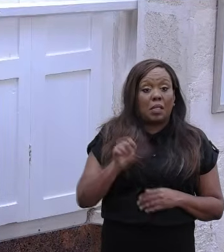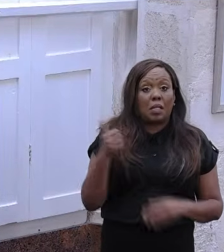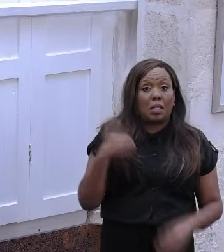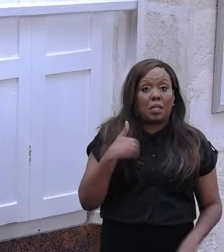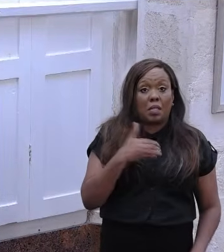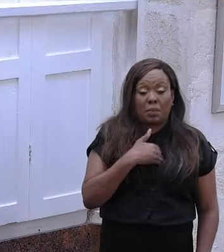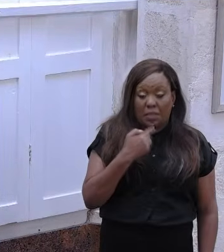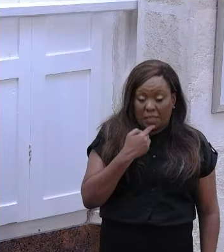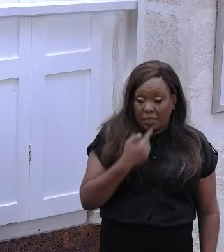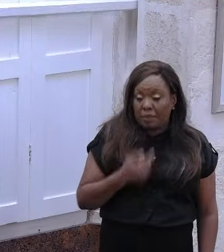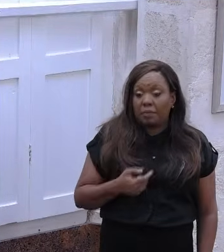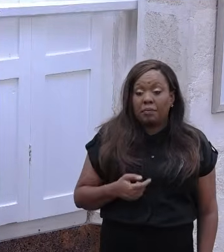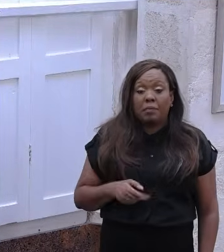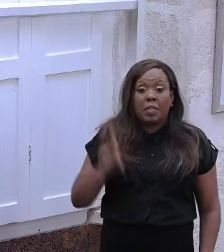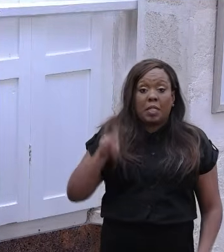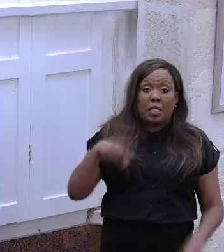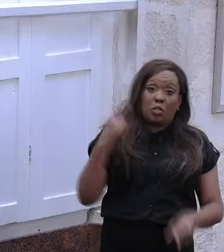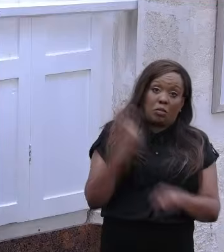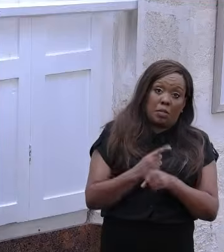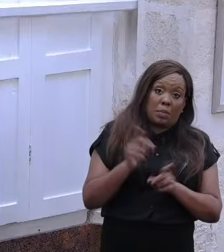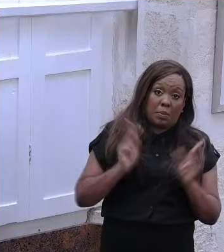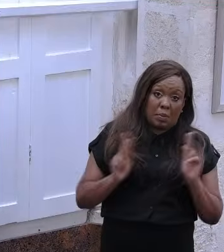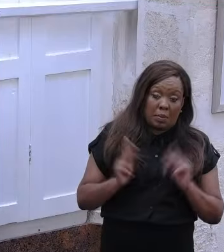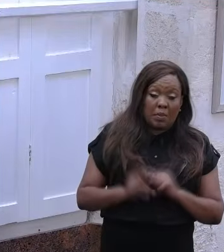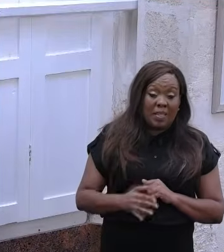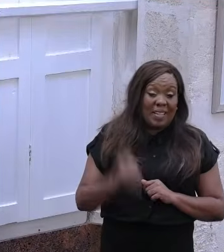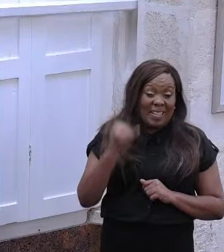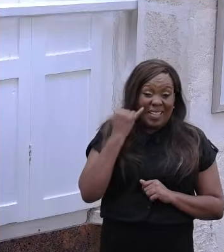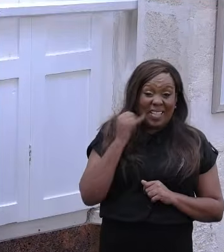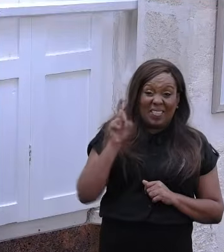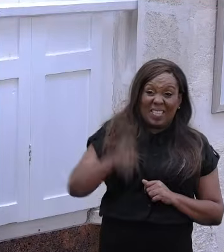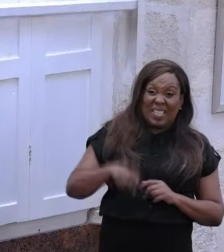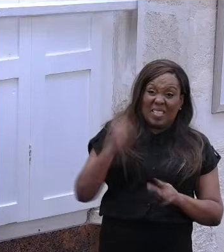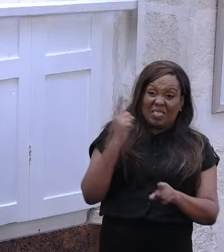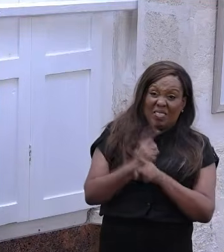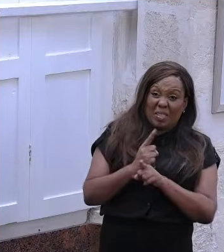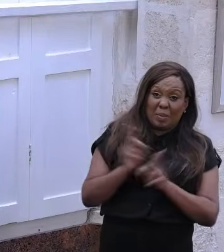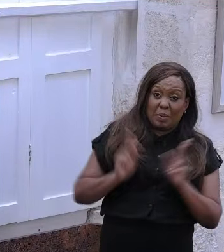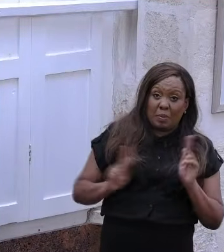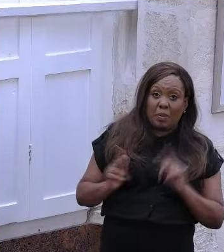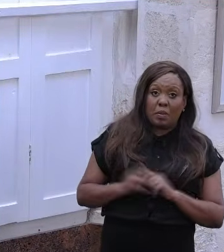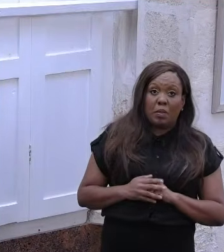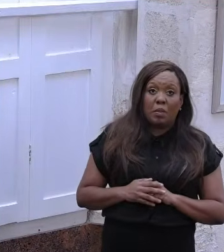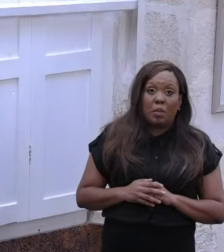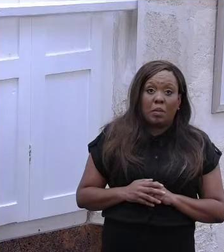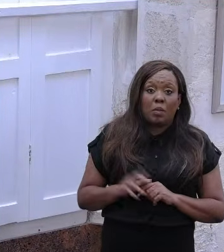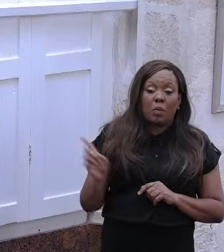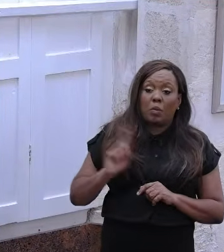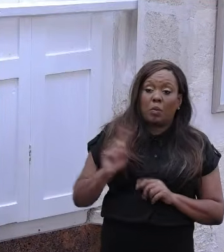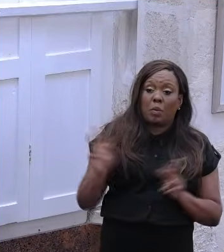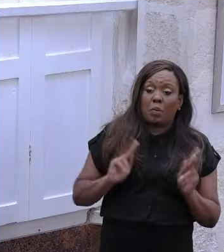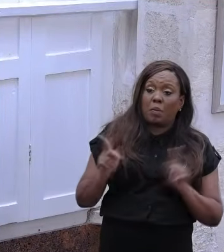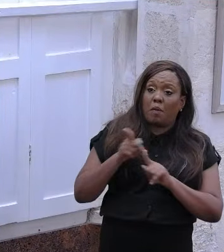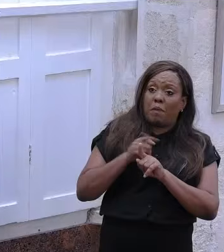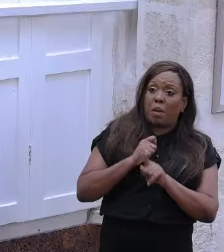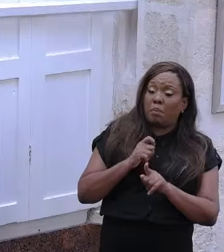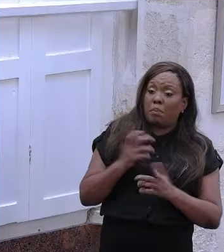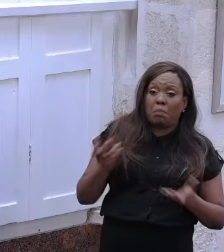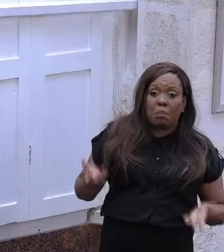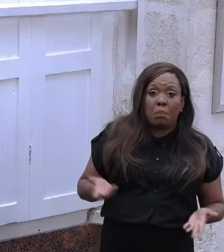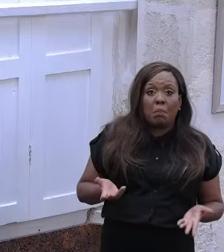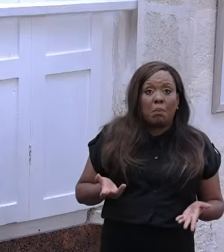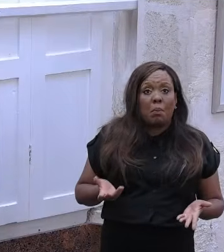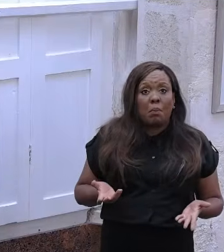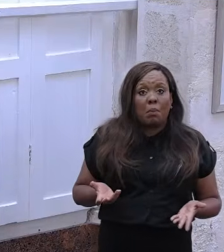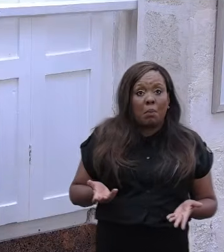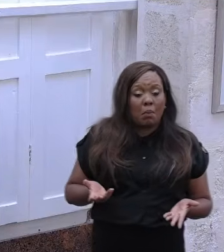people. So that means if we need the right people, we need to know where we need those people and how transparent is that process then, that